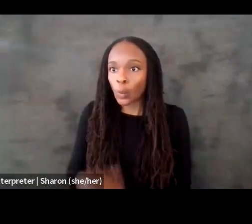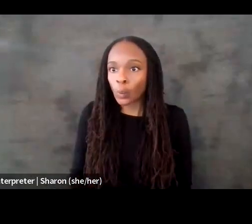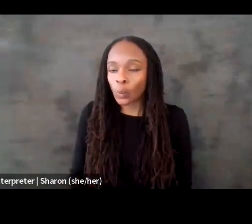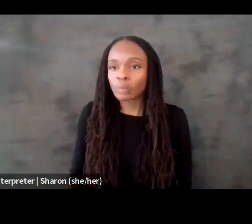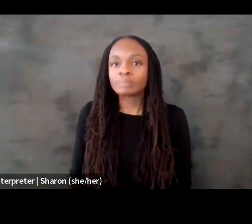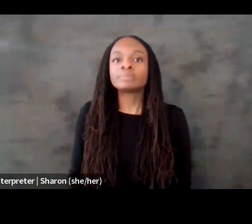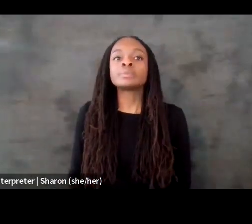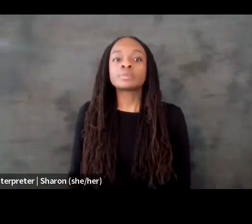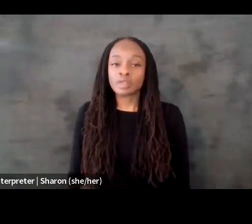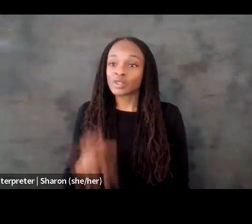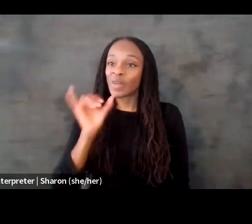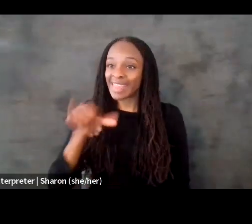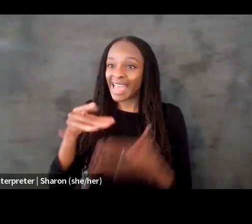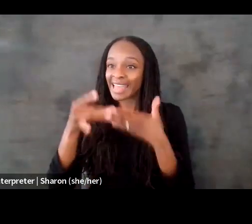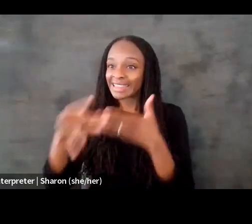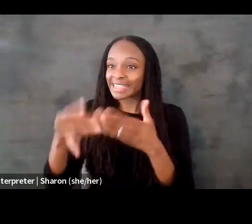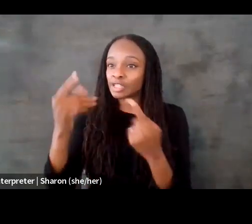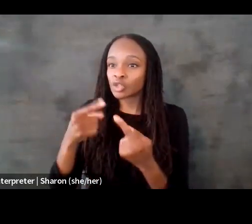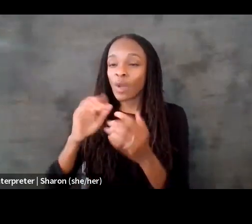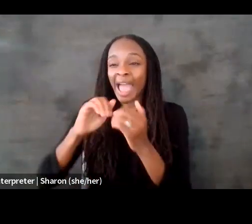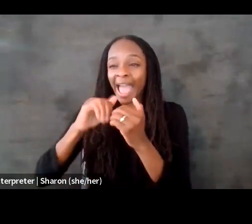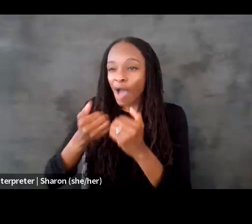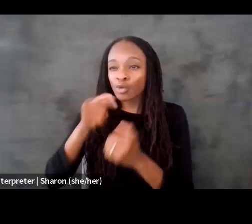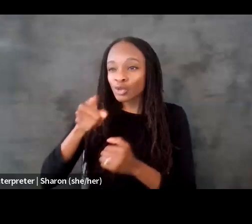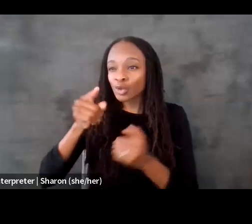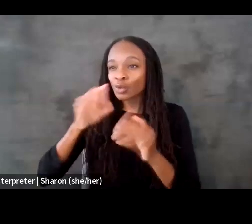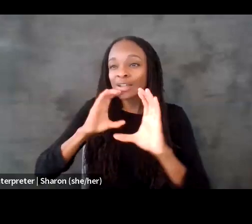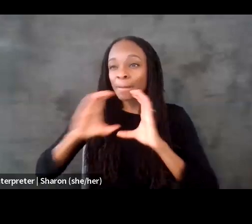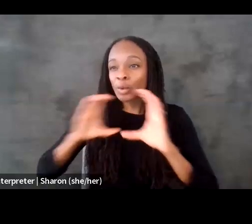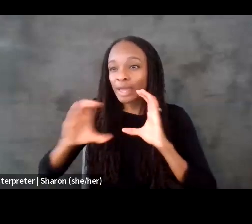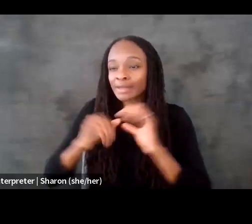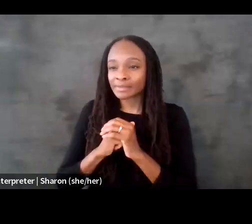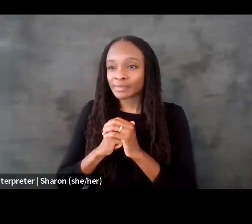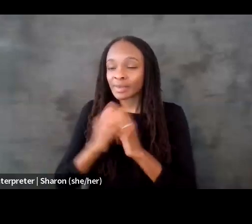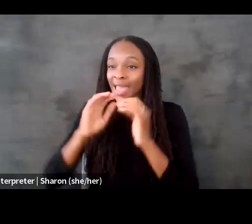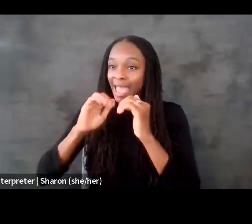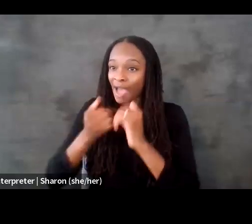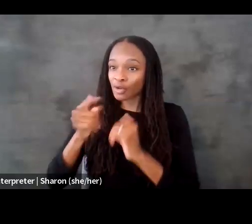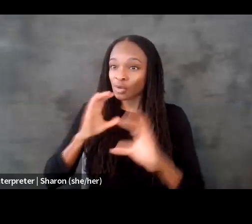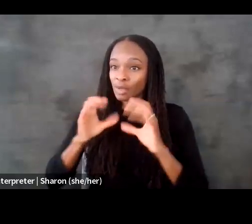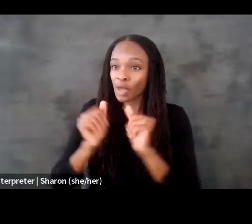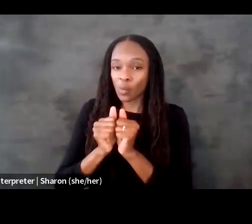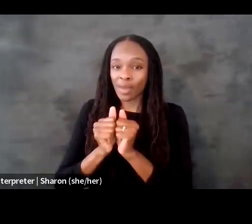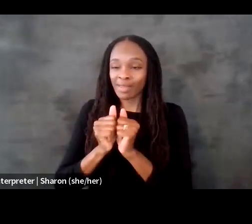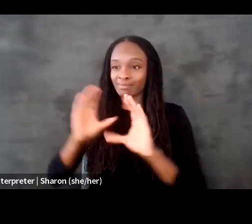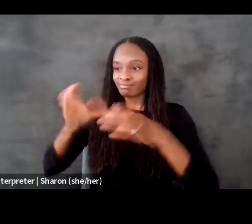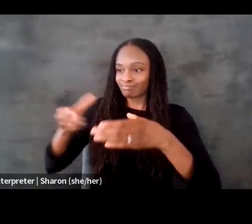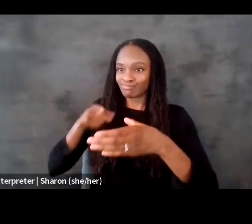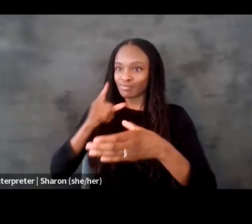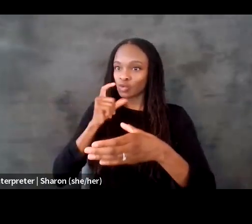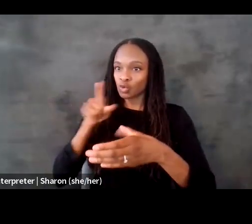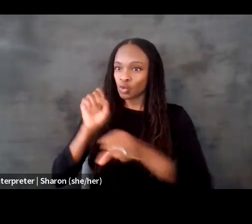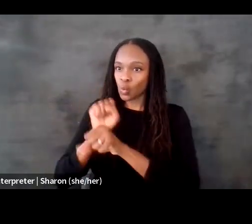Which leads us to, how do you communicate? How do you communicate with the populations that you work with?